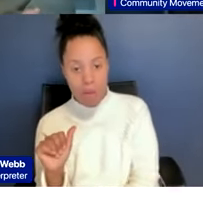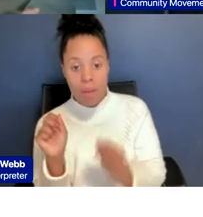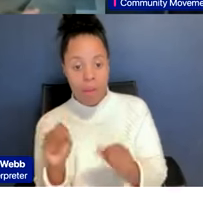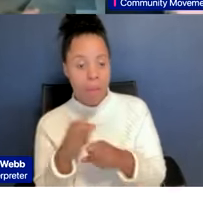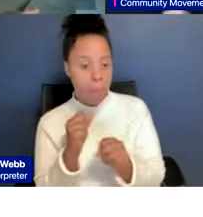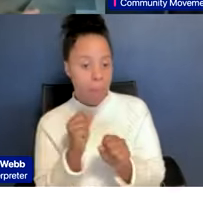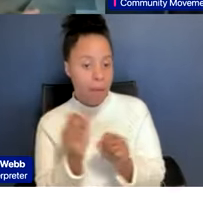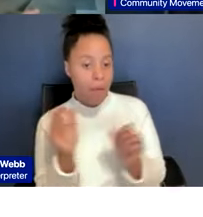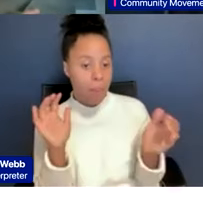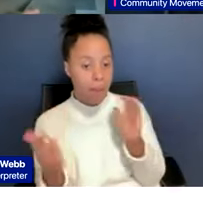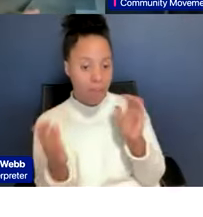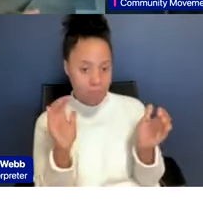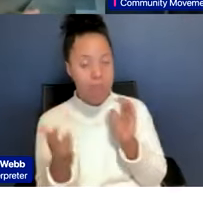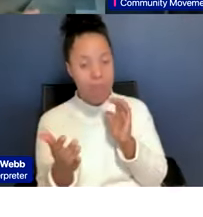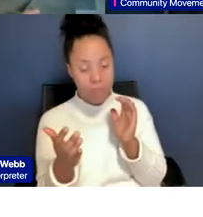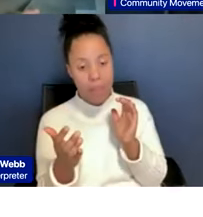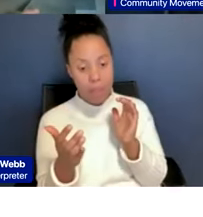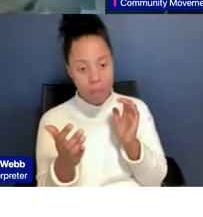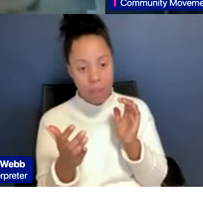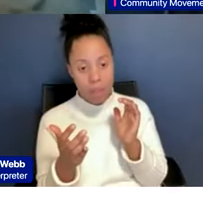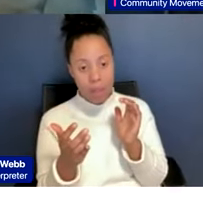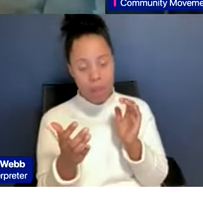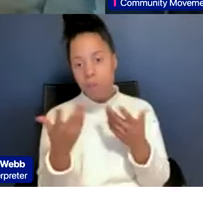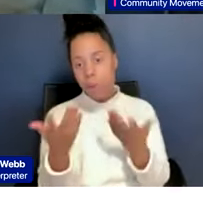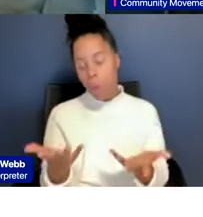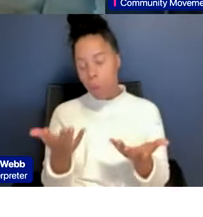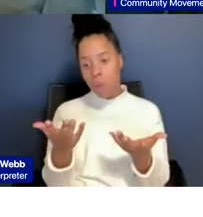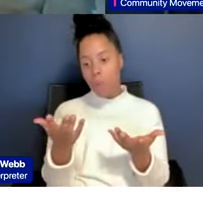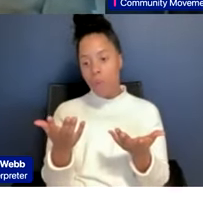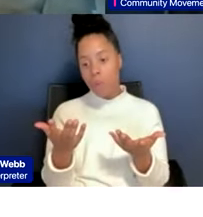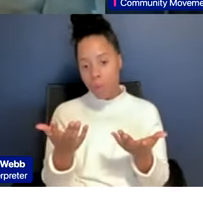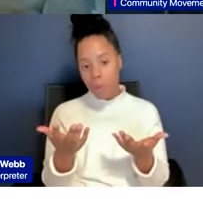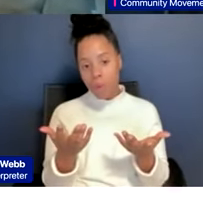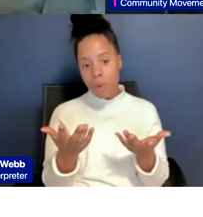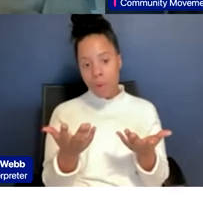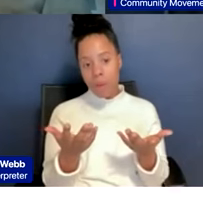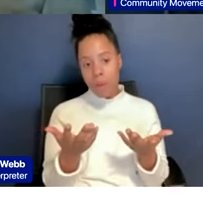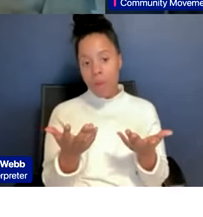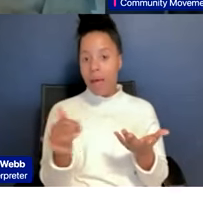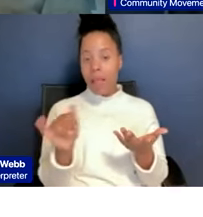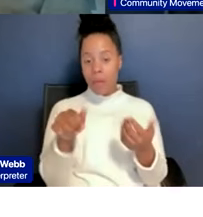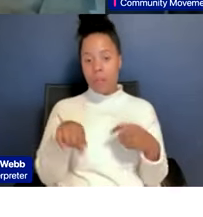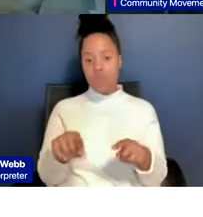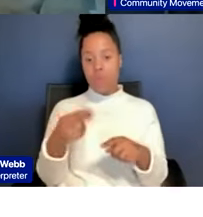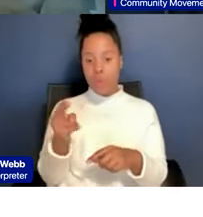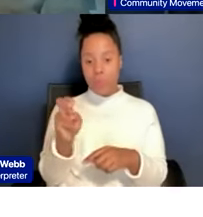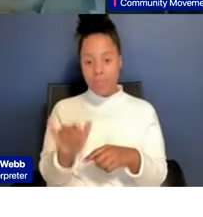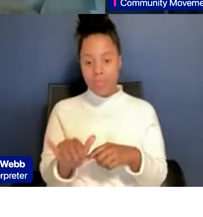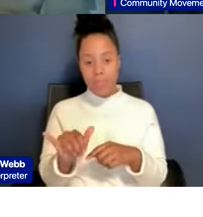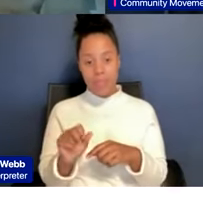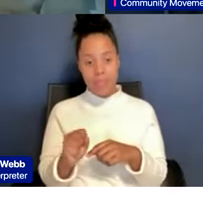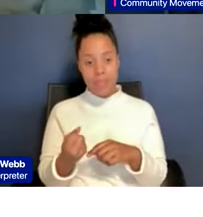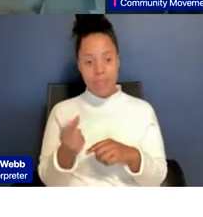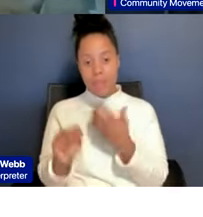the fact that, you know, when, I mean, if I may, that during Huey's time of his writing, that, you know, the Black Panther Party newspaper